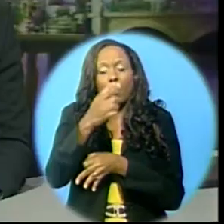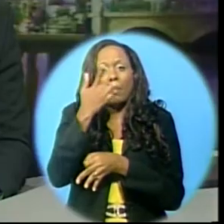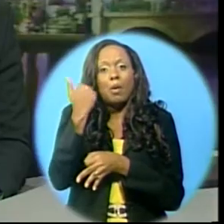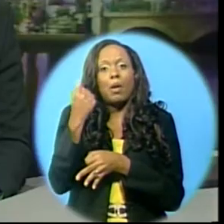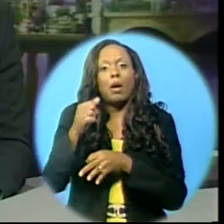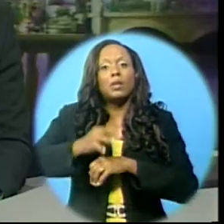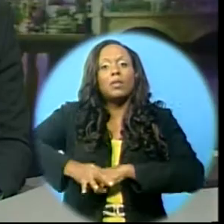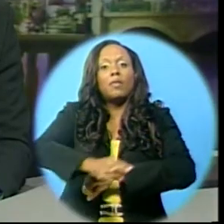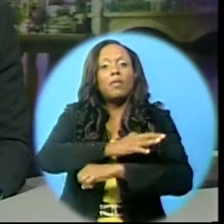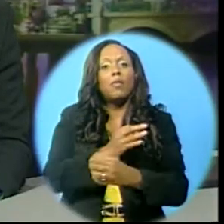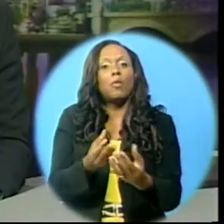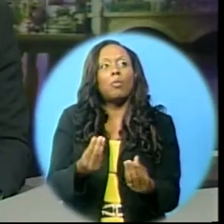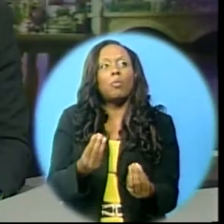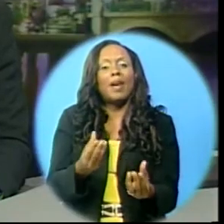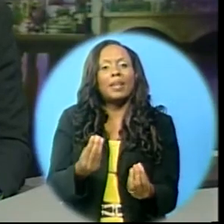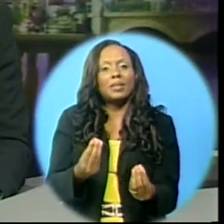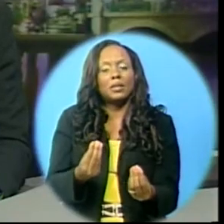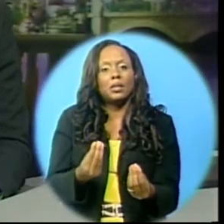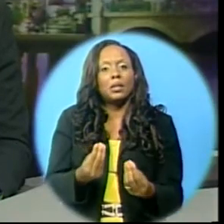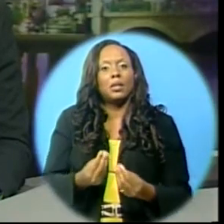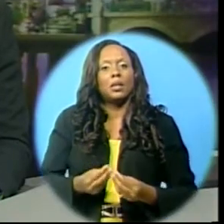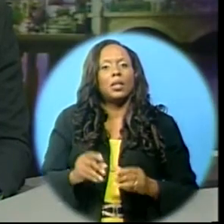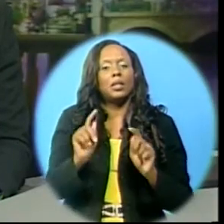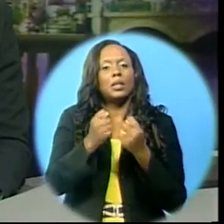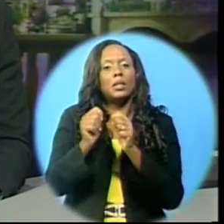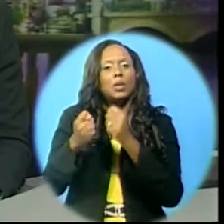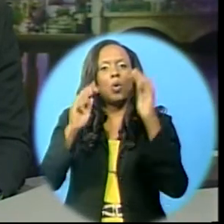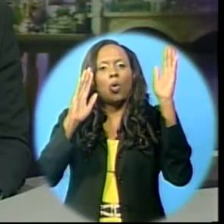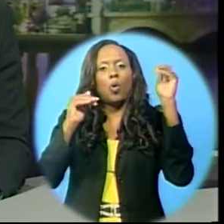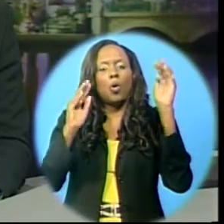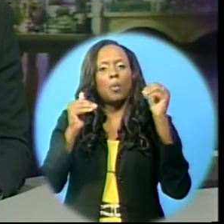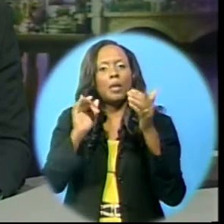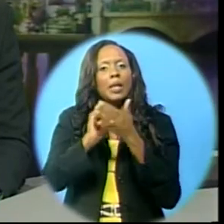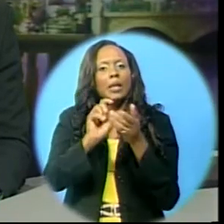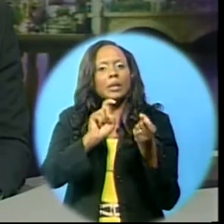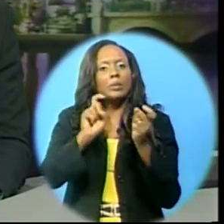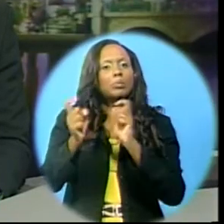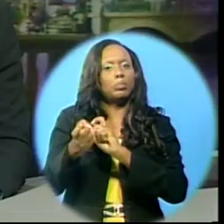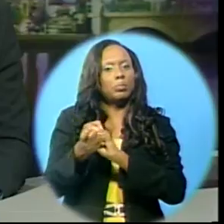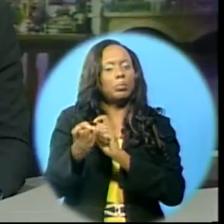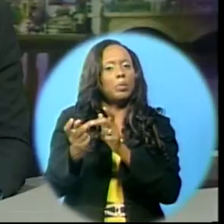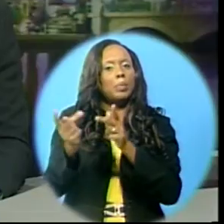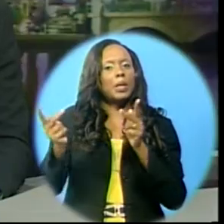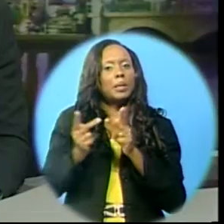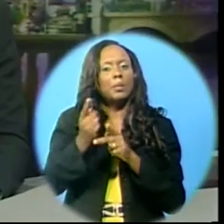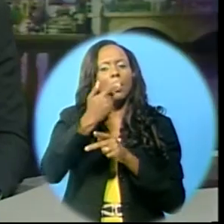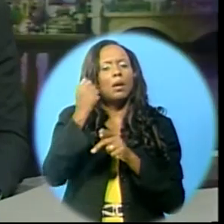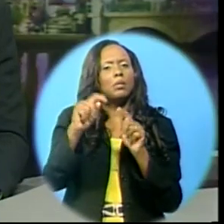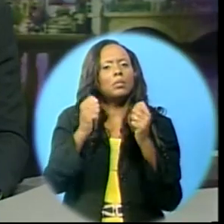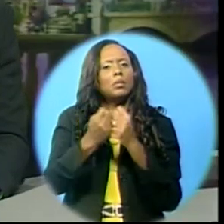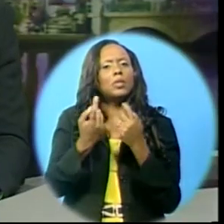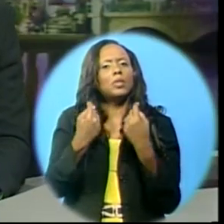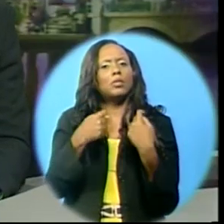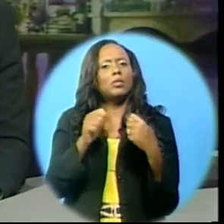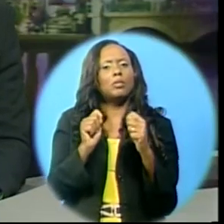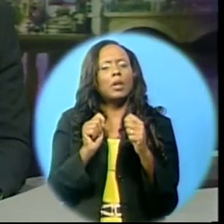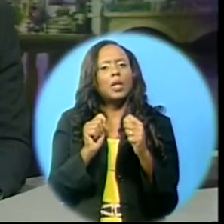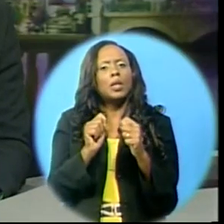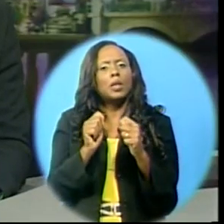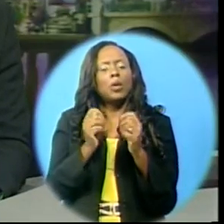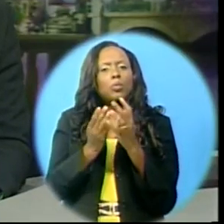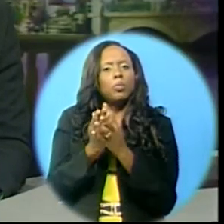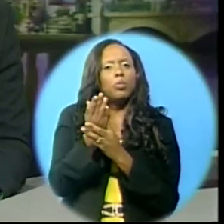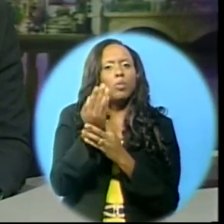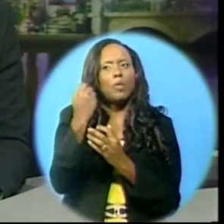outfield. Now, several teams will be hoping that a change in venues will hopefully bring a change of fortunes as teams try to secure the playoff spots